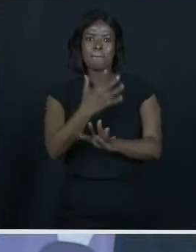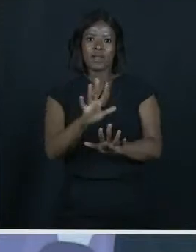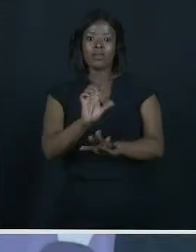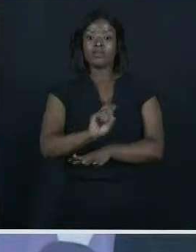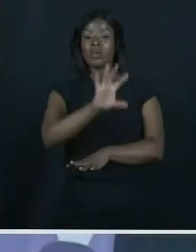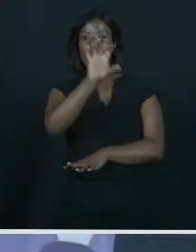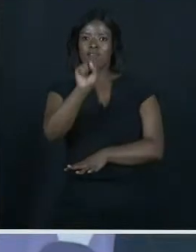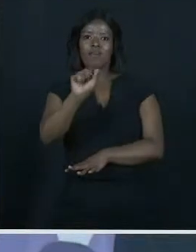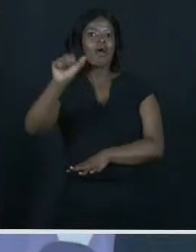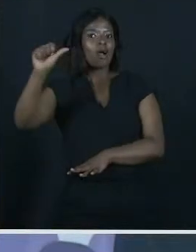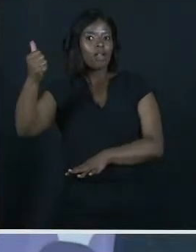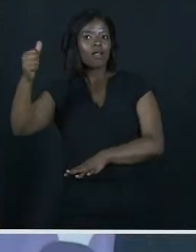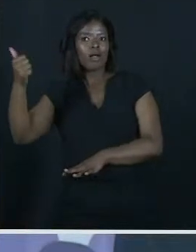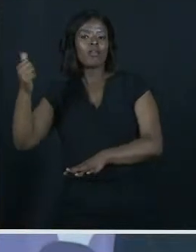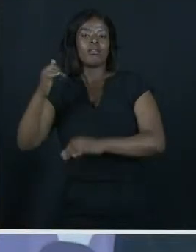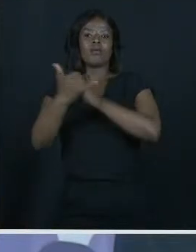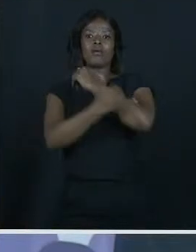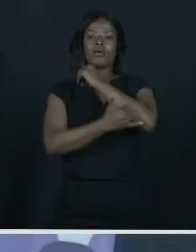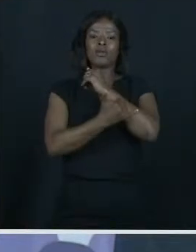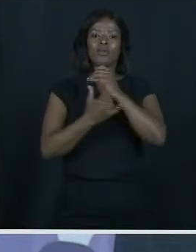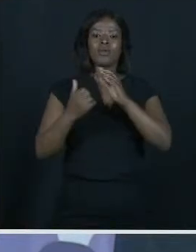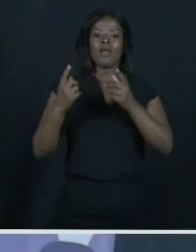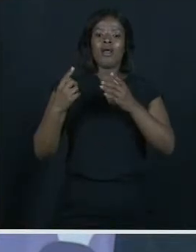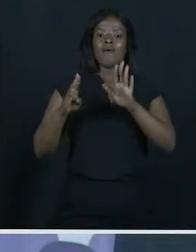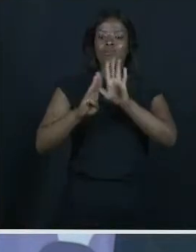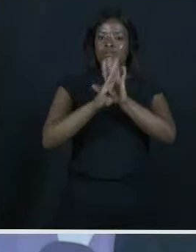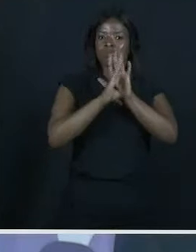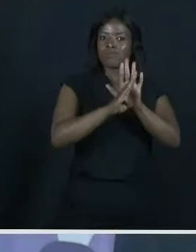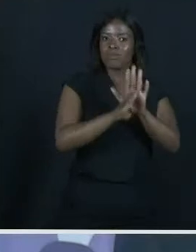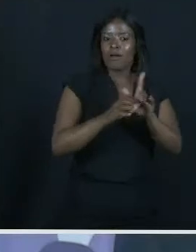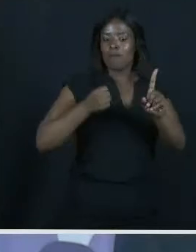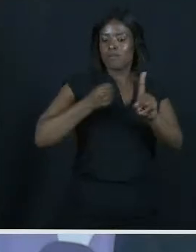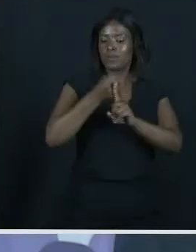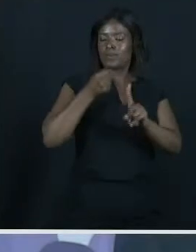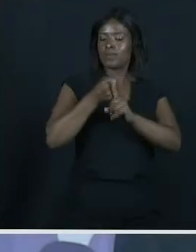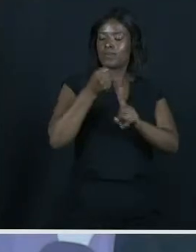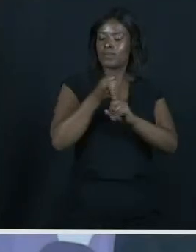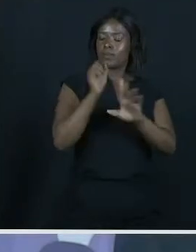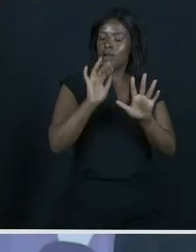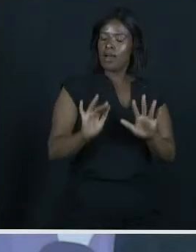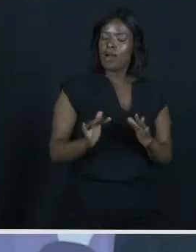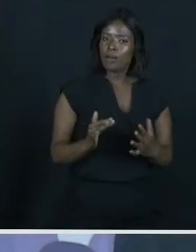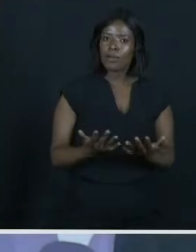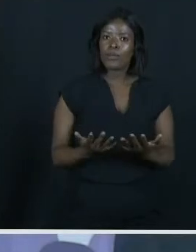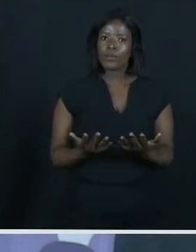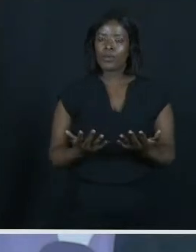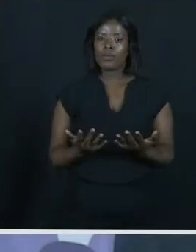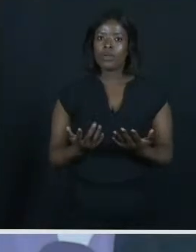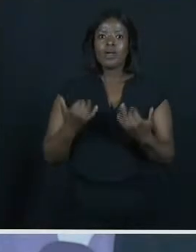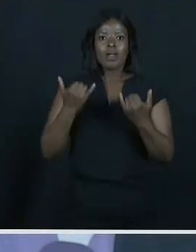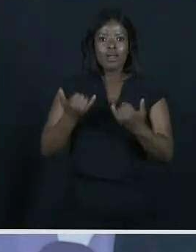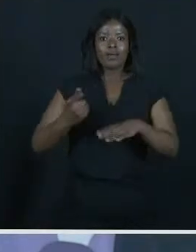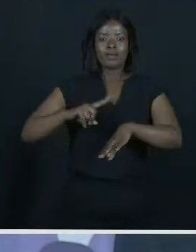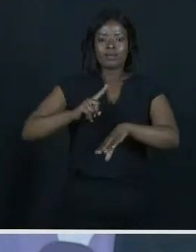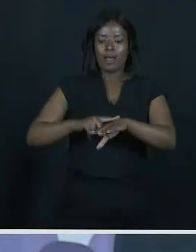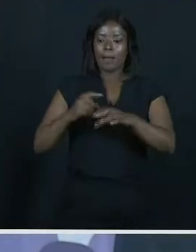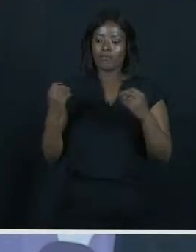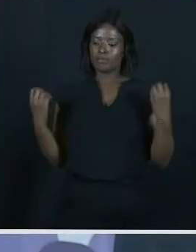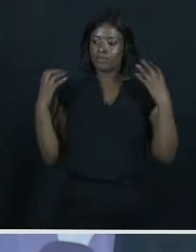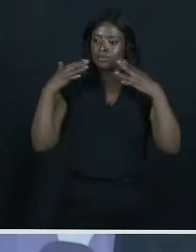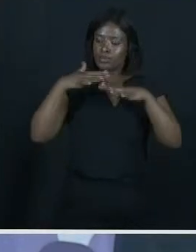in the fight against gender-based violence. And the necessary tools are known and proven. It's now time to